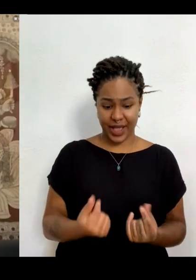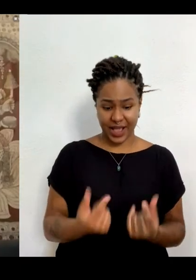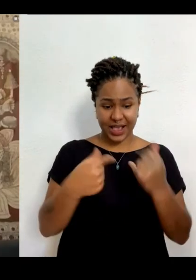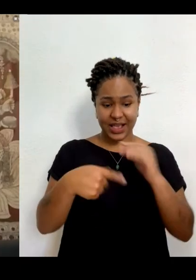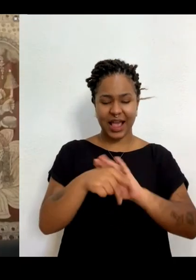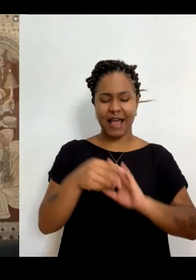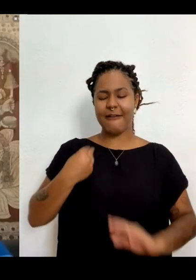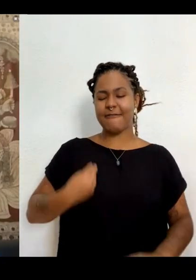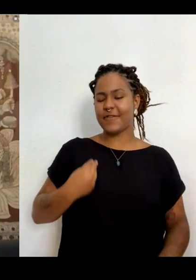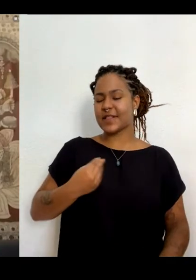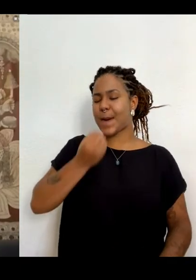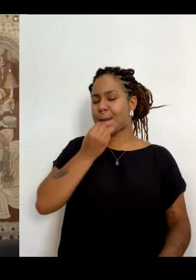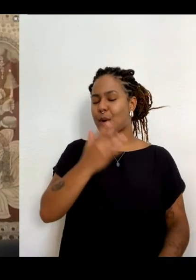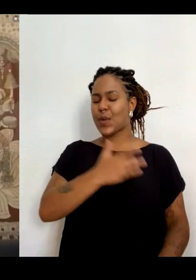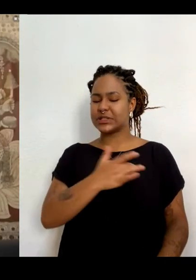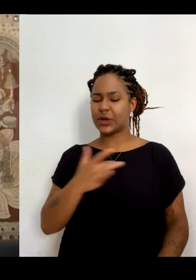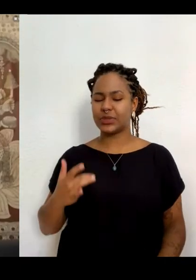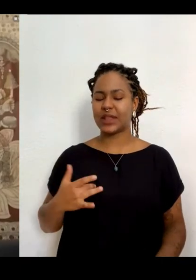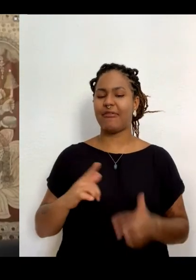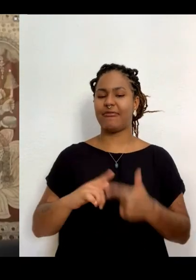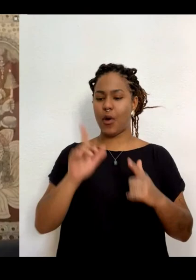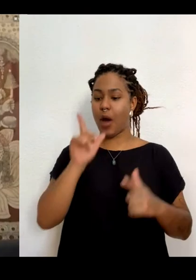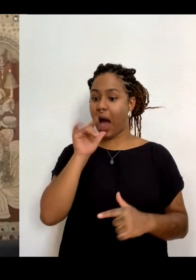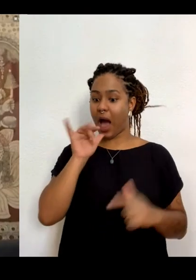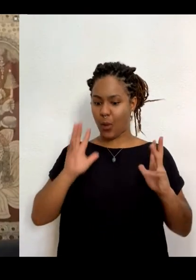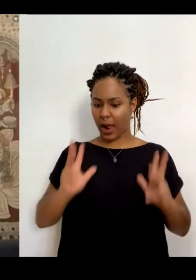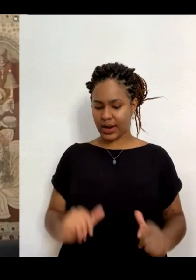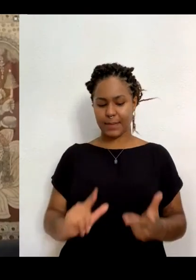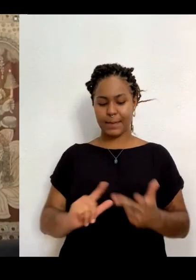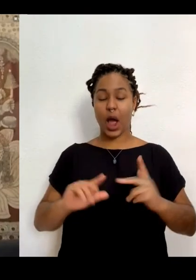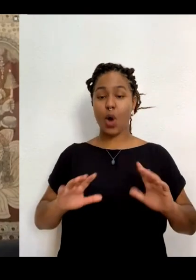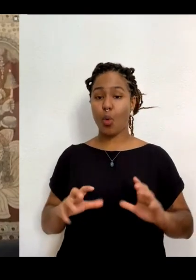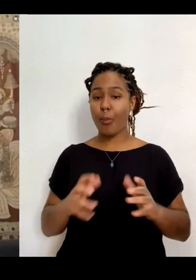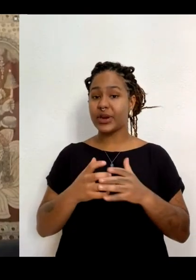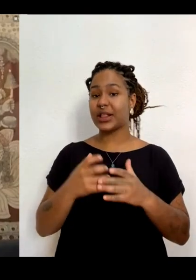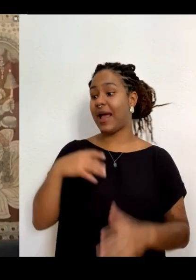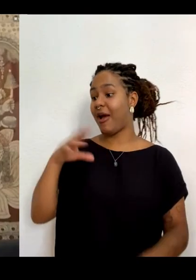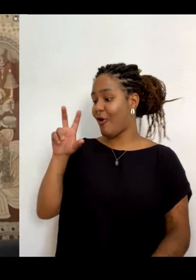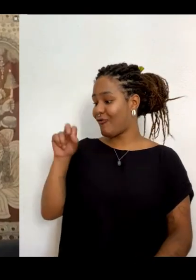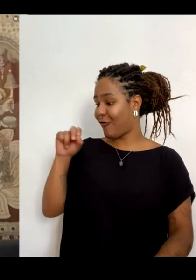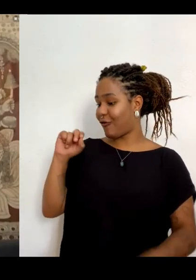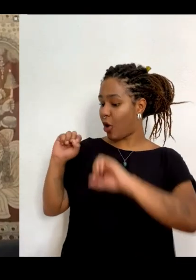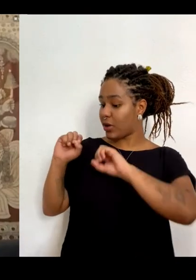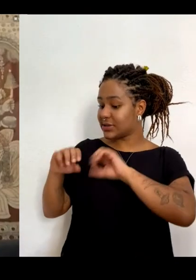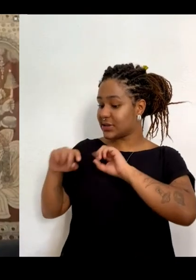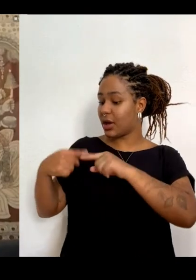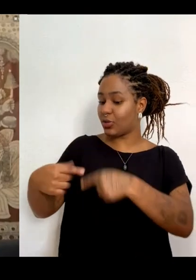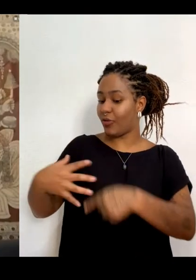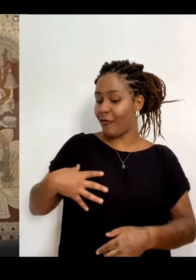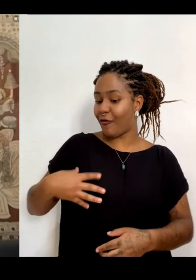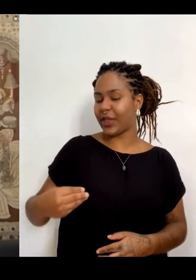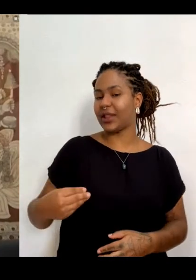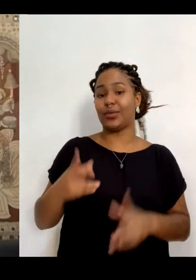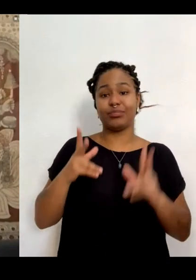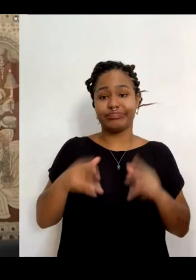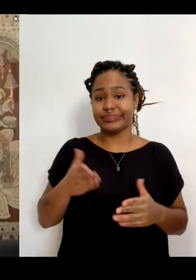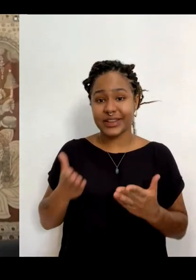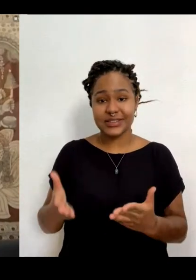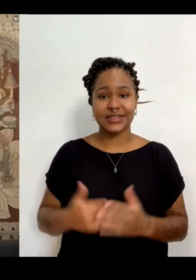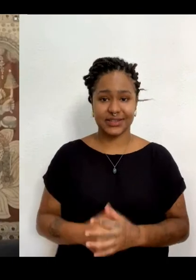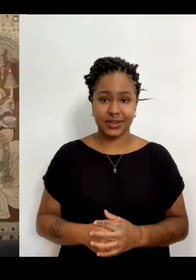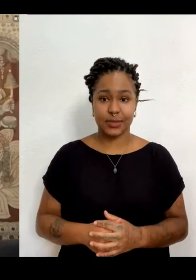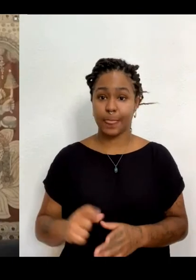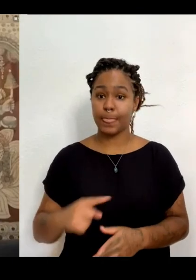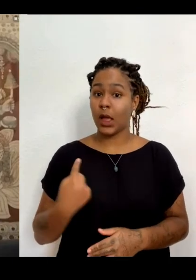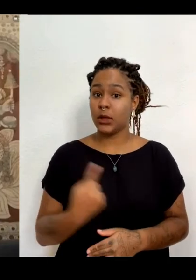community grandparents teaching children and and we are at a moment where we